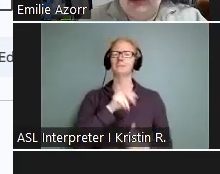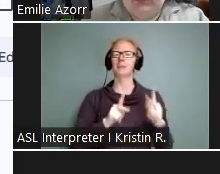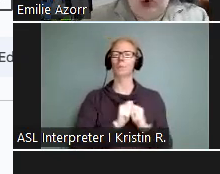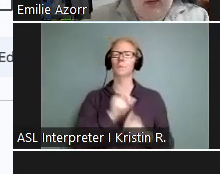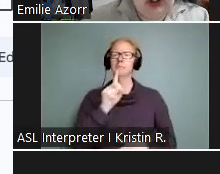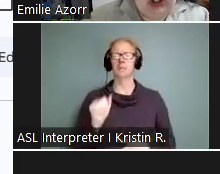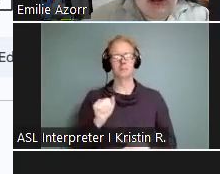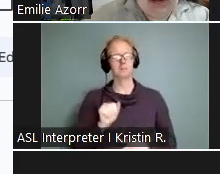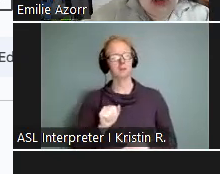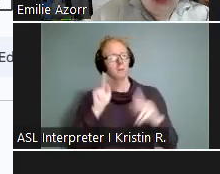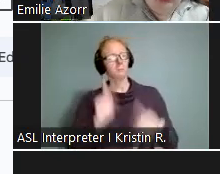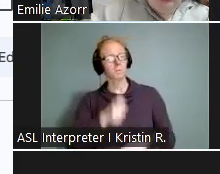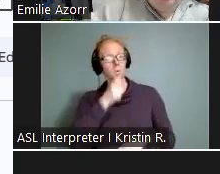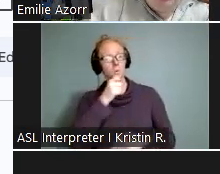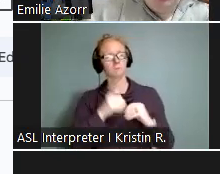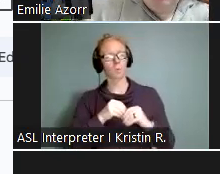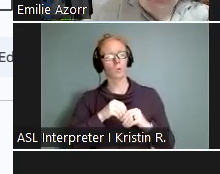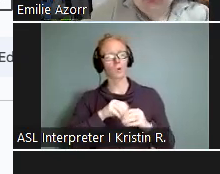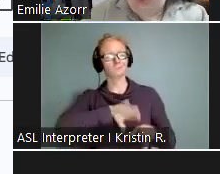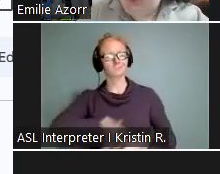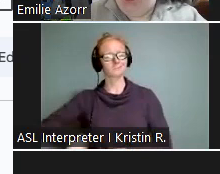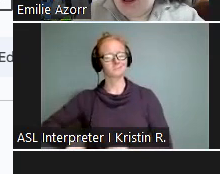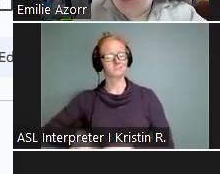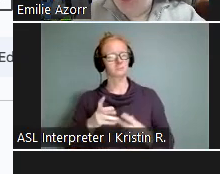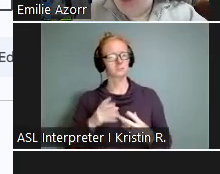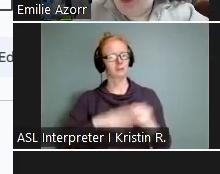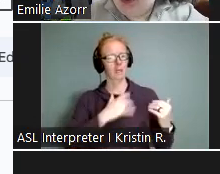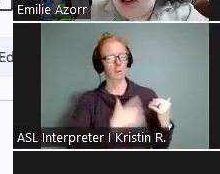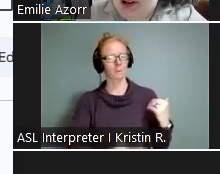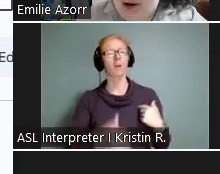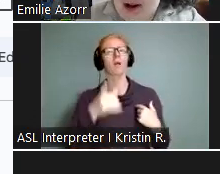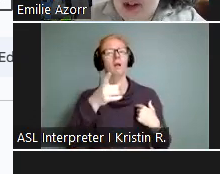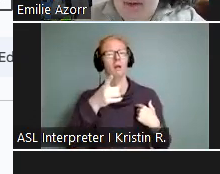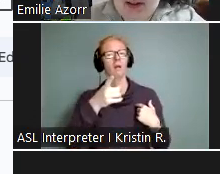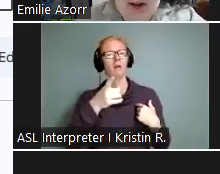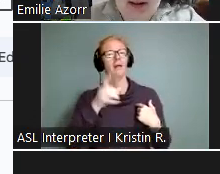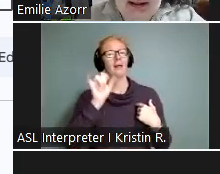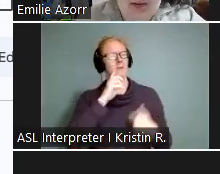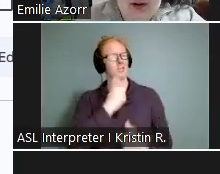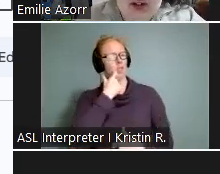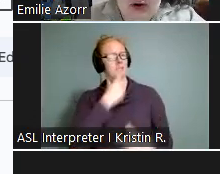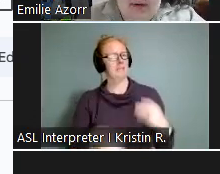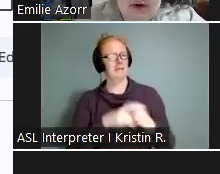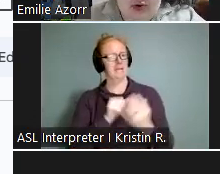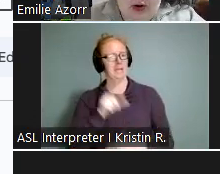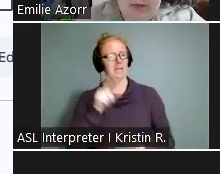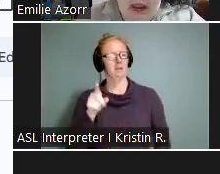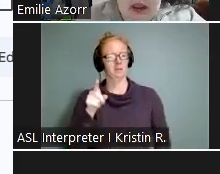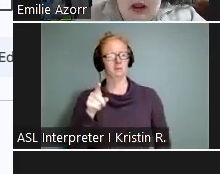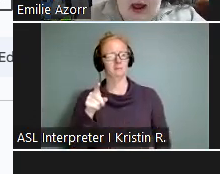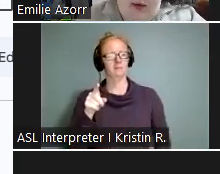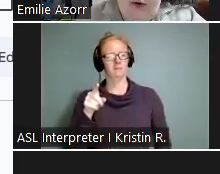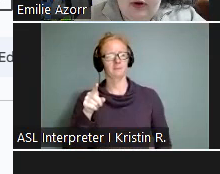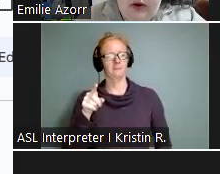may experience more marginalization? This is one that we added in our most recent iteration of this policy and procedure review